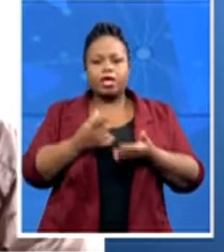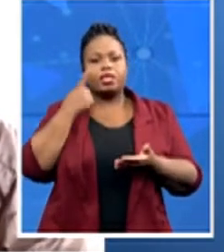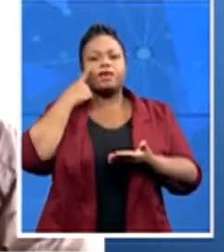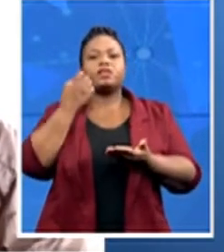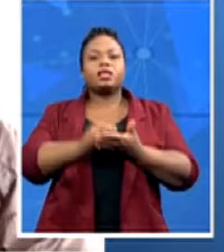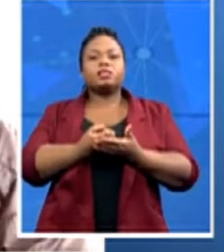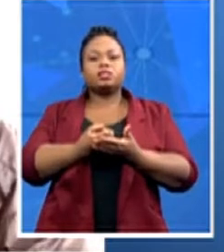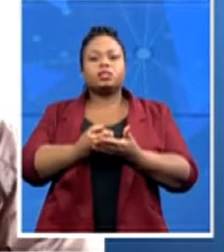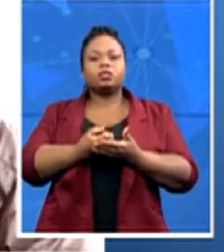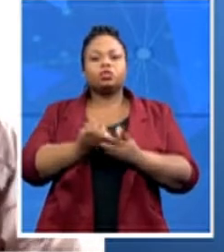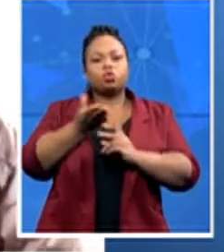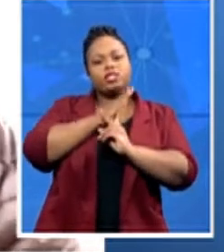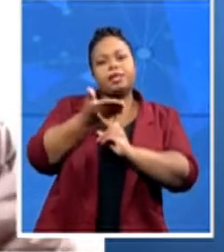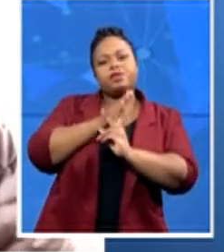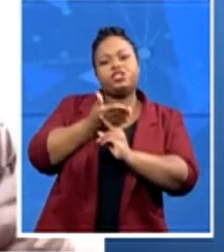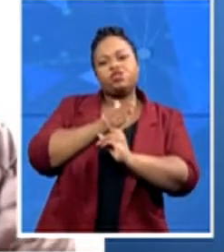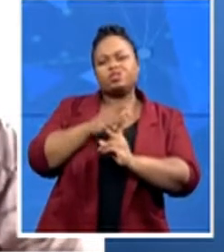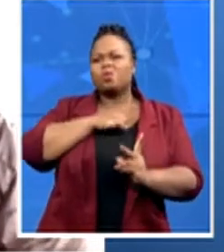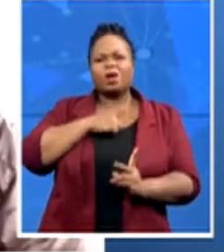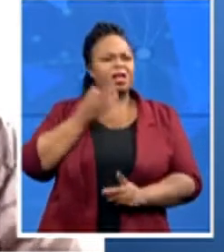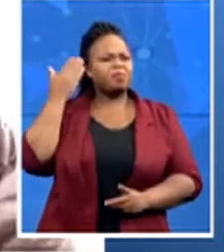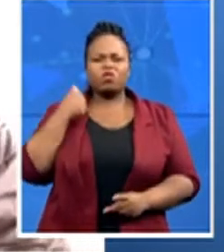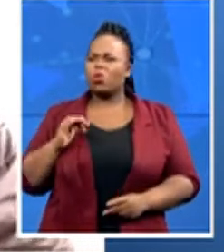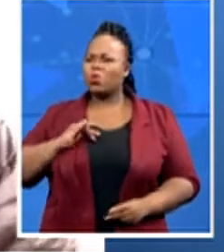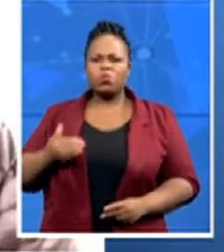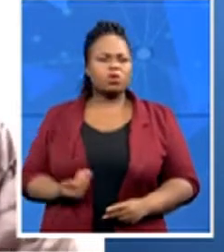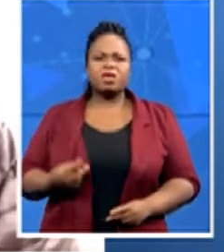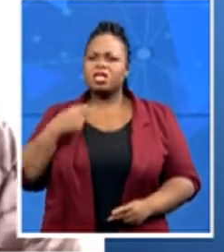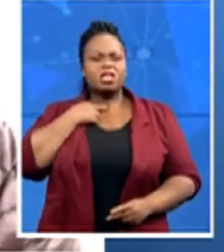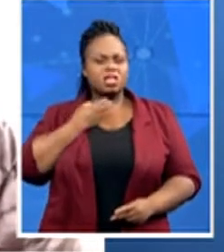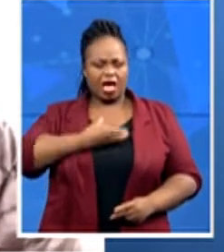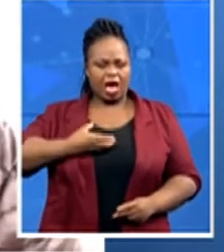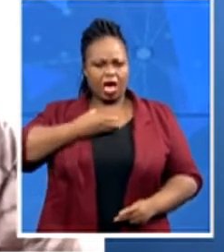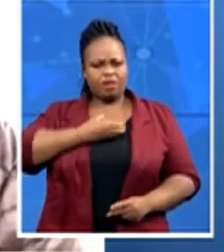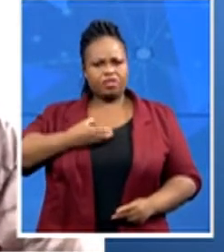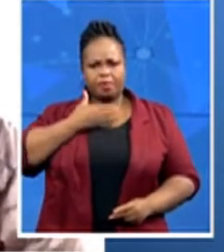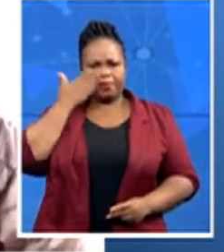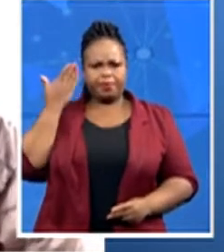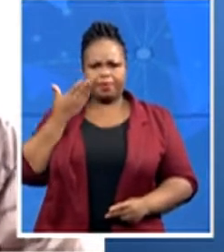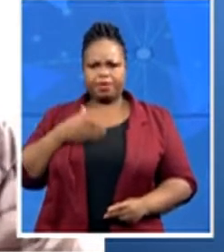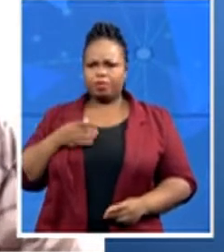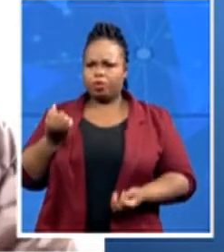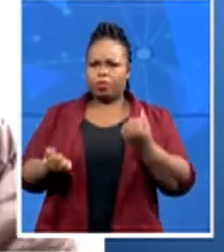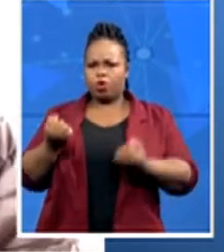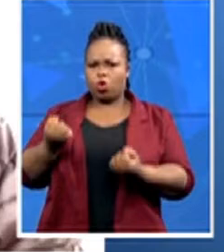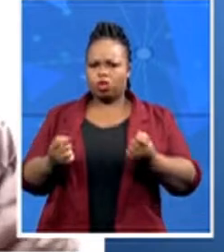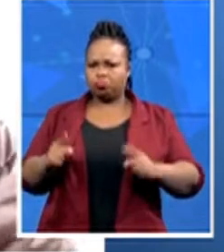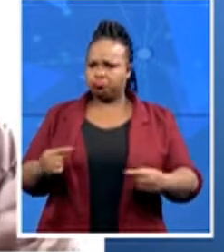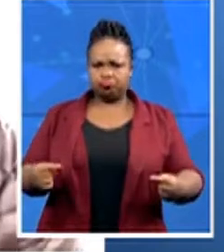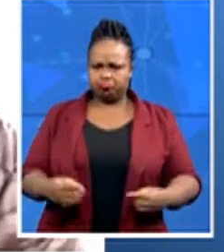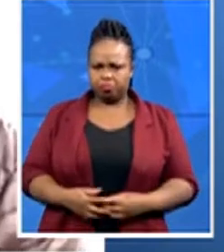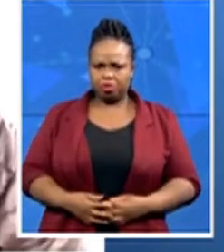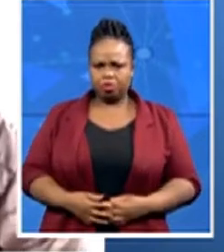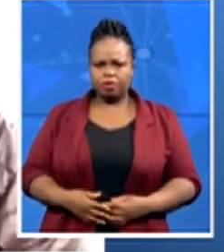of time, you've had women not comfortable to go before the courts and present their case.